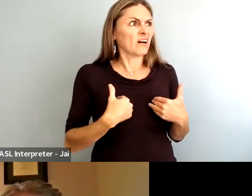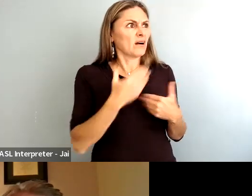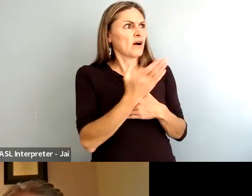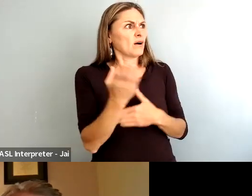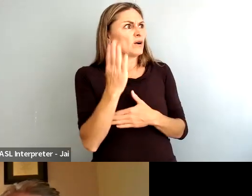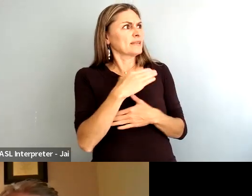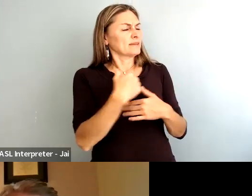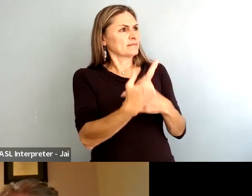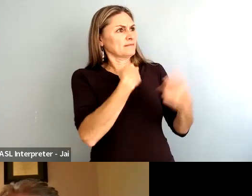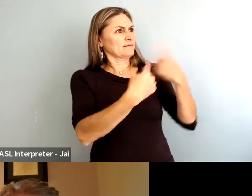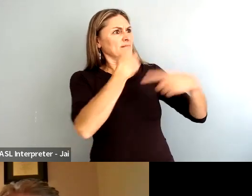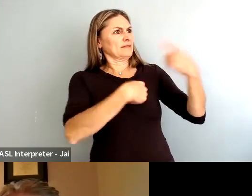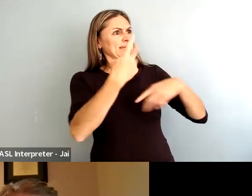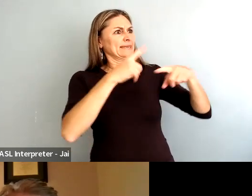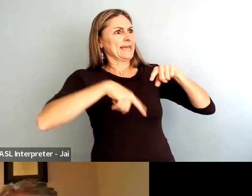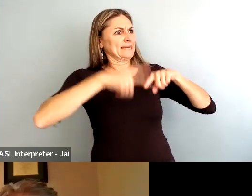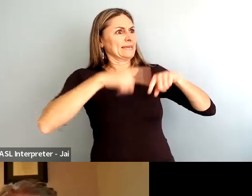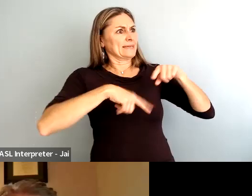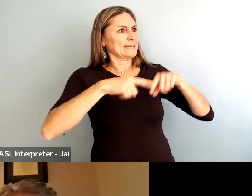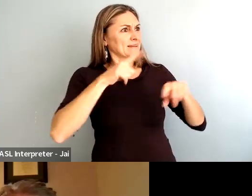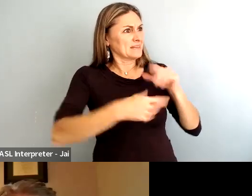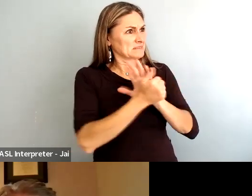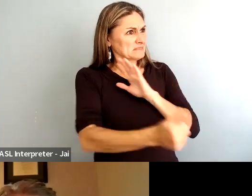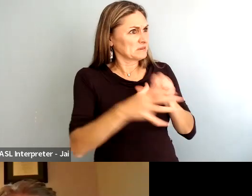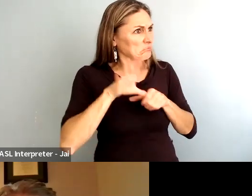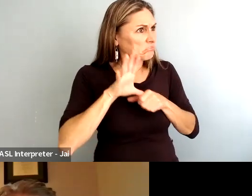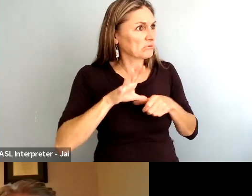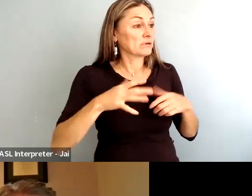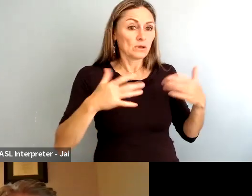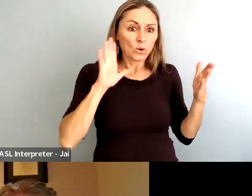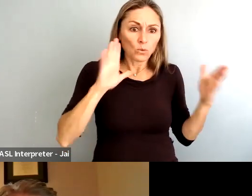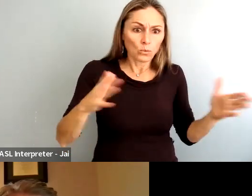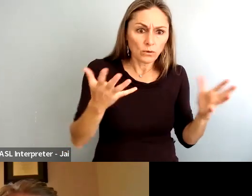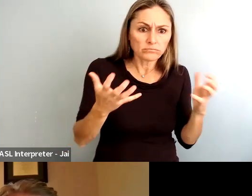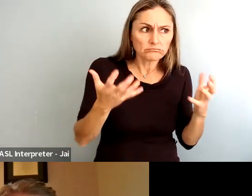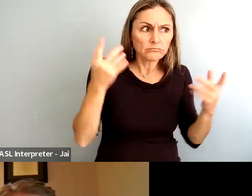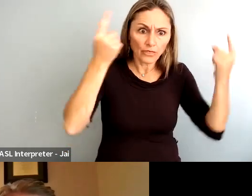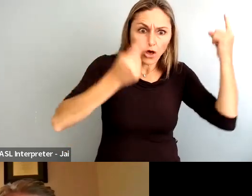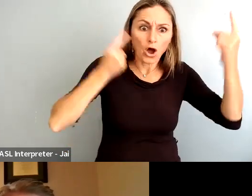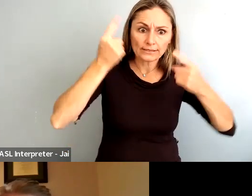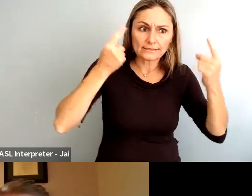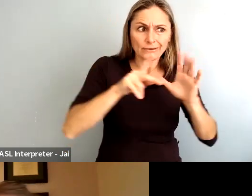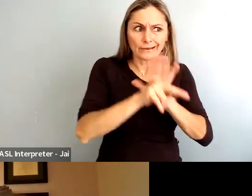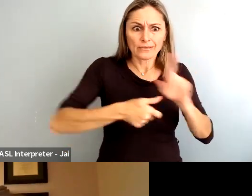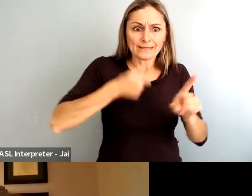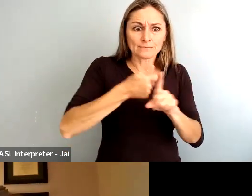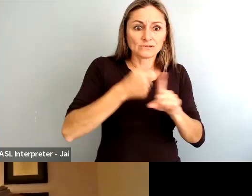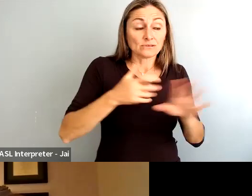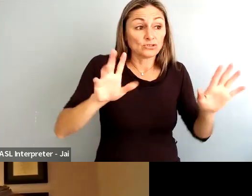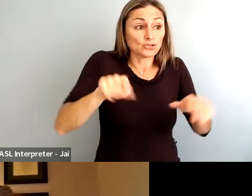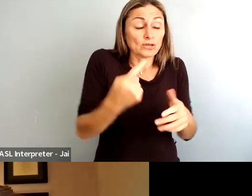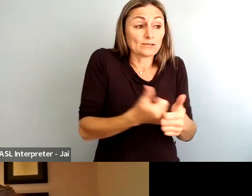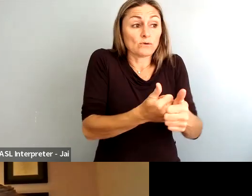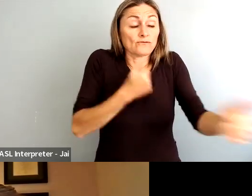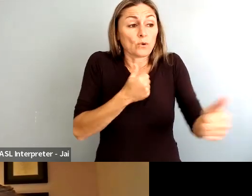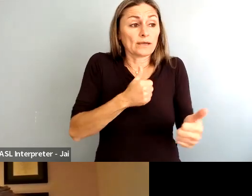skill, they will have suicidal thoughts. And just to avoid talking about it is